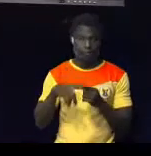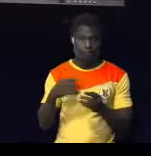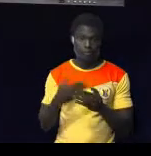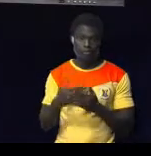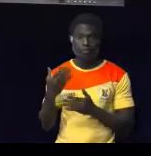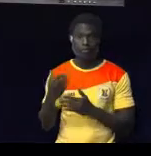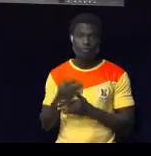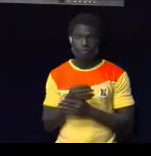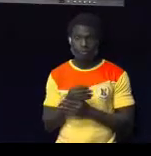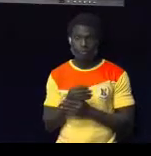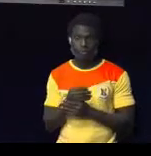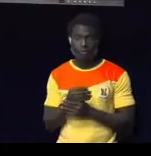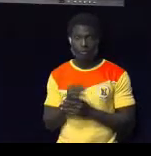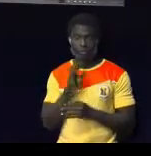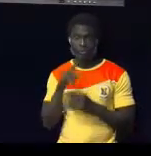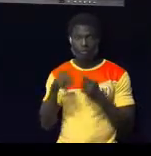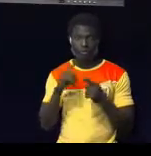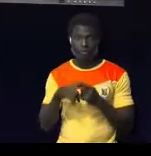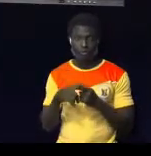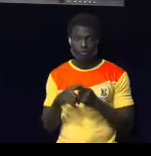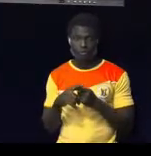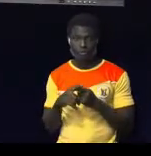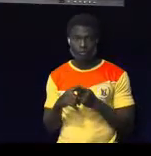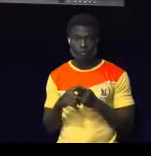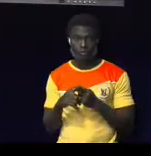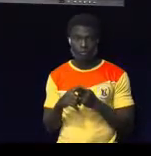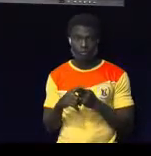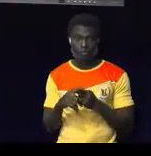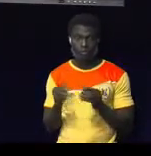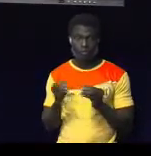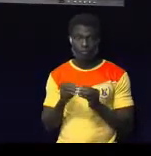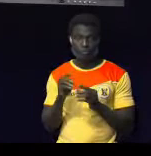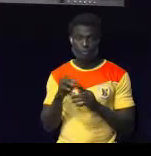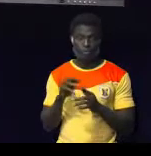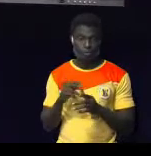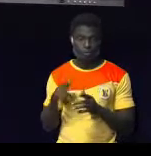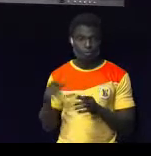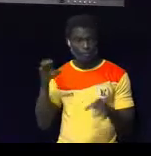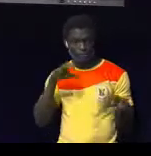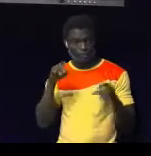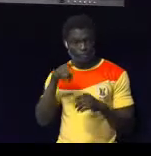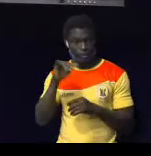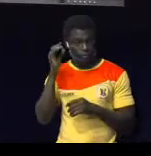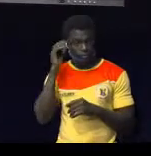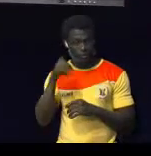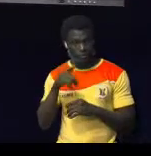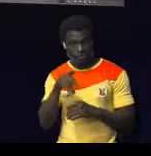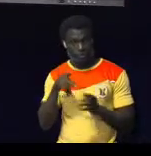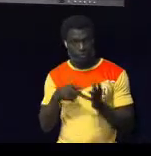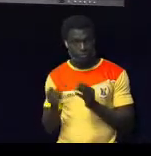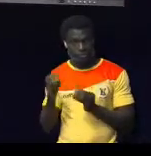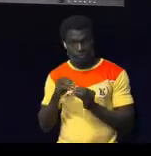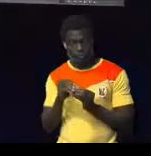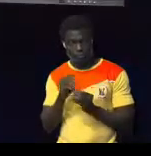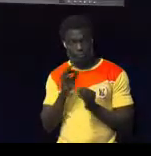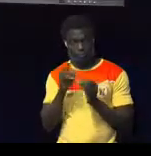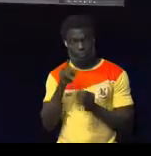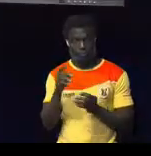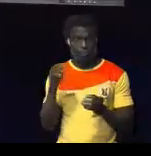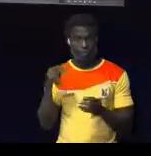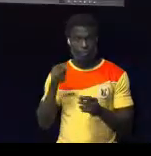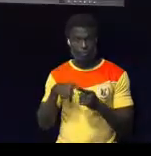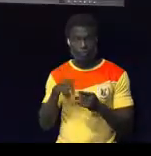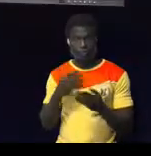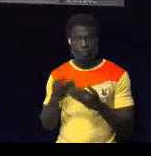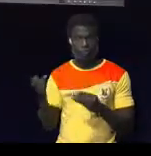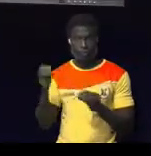money or you're going to pay less money? Did I hear you say you're going to pay more money? Of course you're correct. If